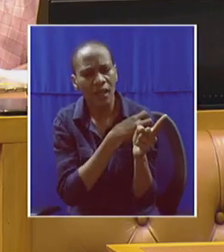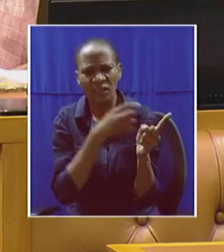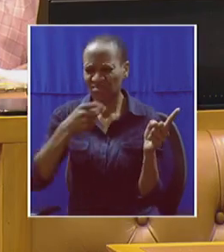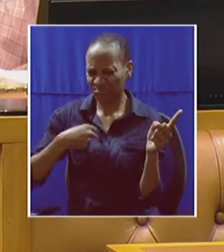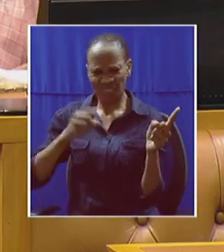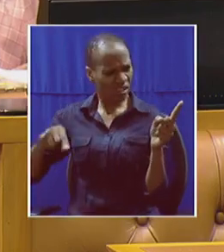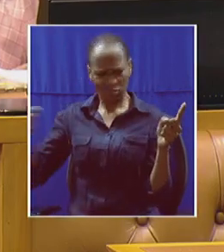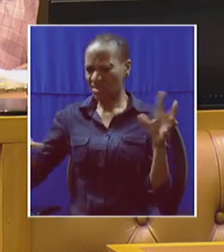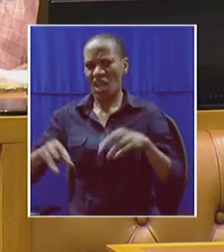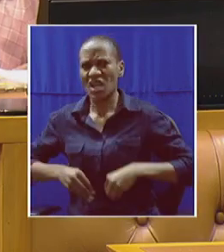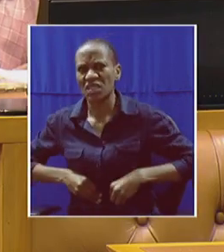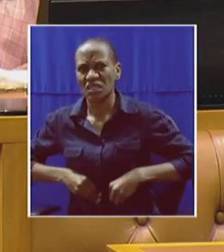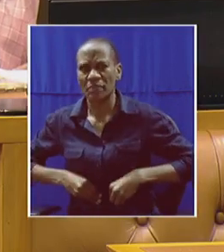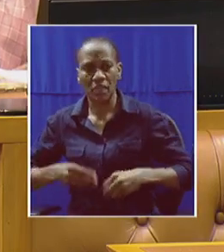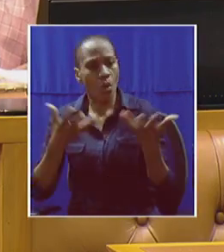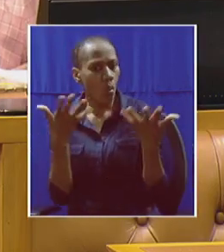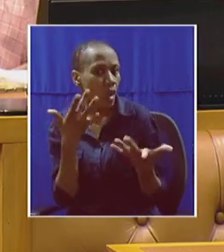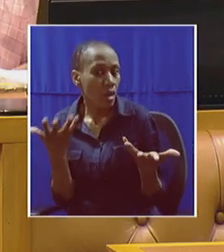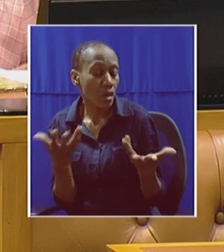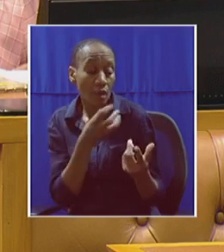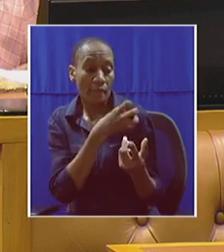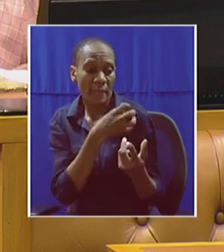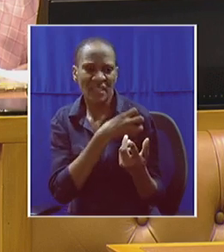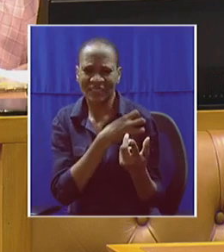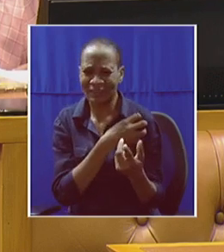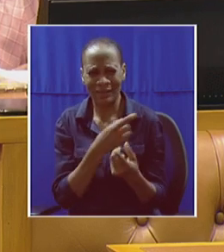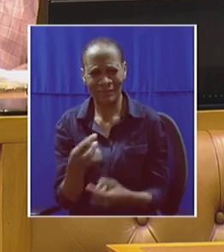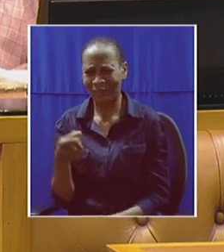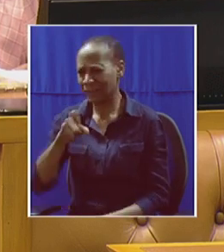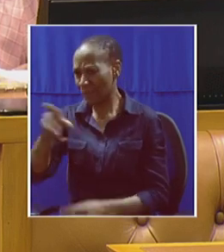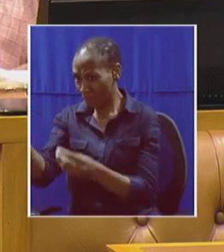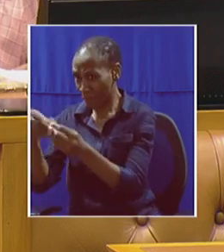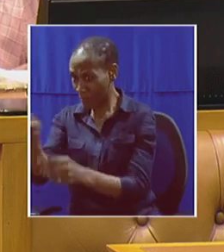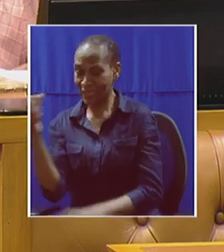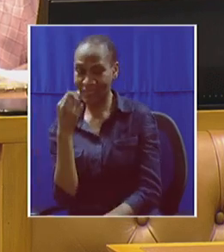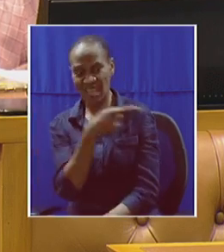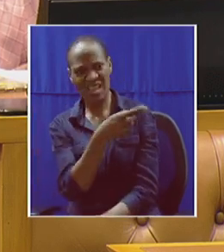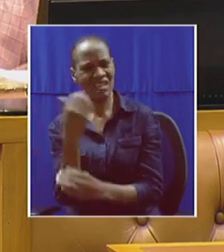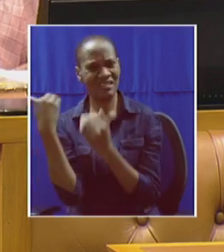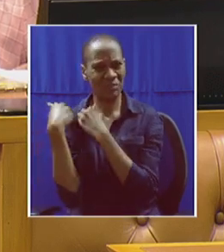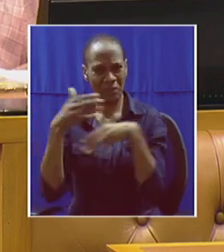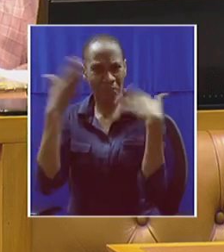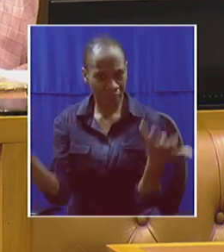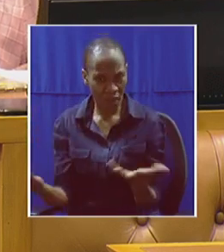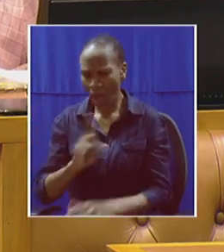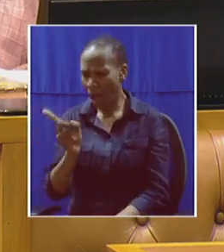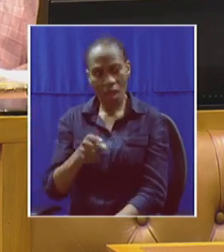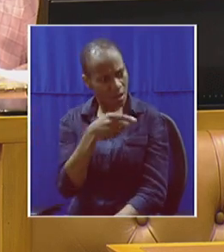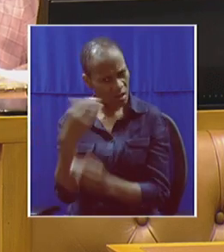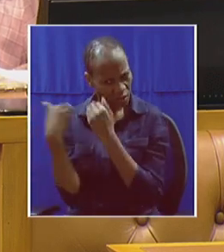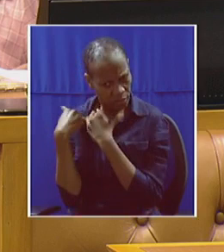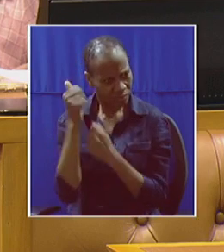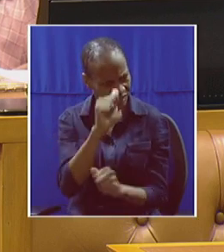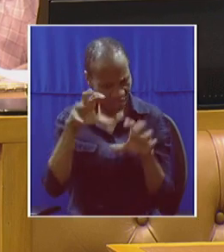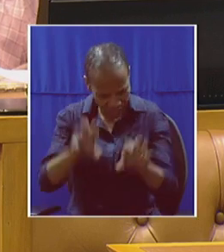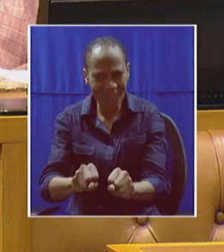a situation where a minister is being called irresponsible it's a she's responsible because she's